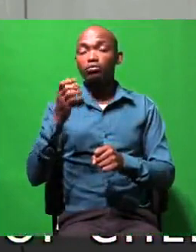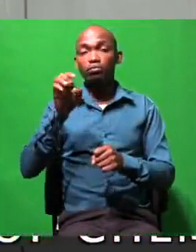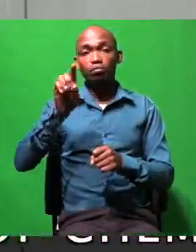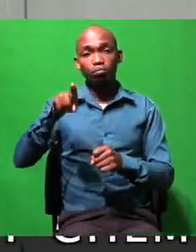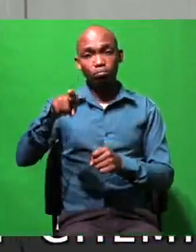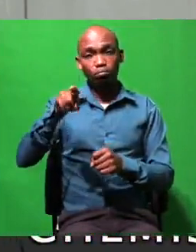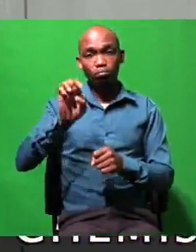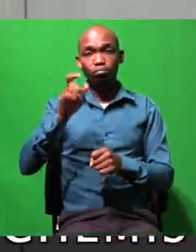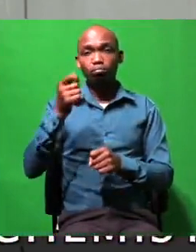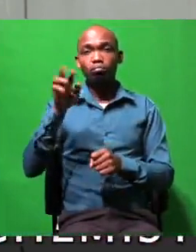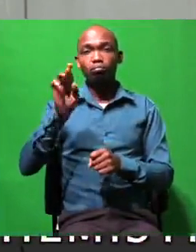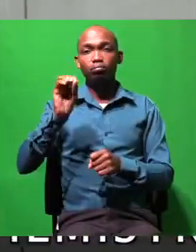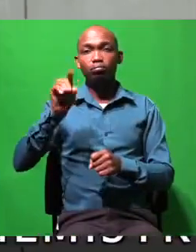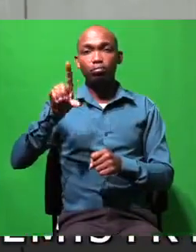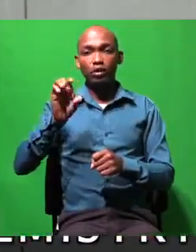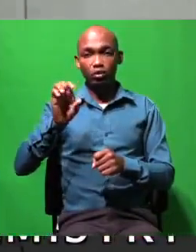diesel machine, and others.